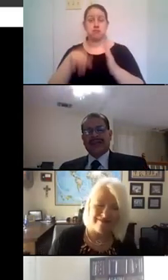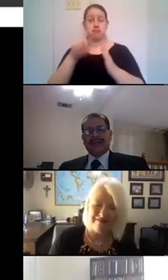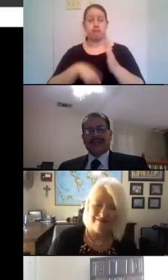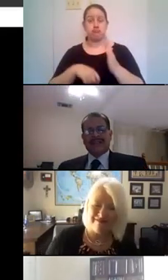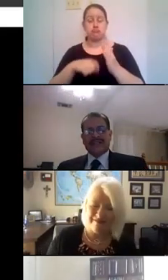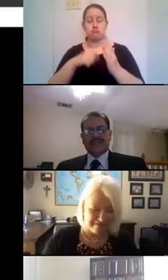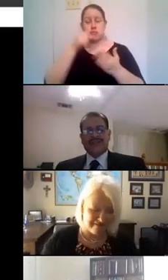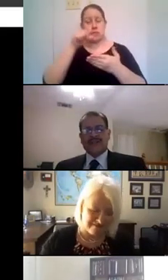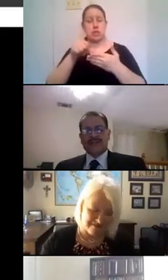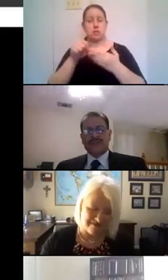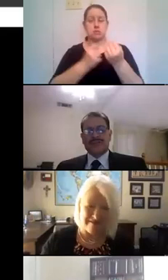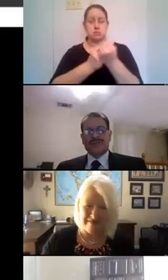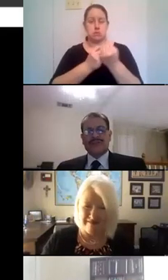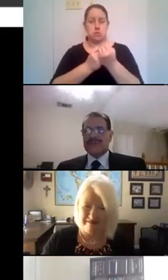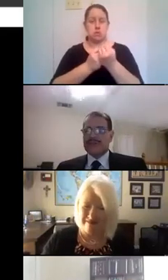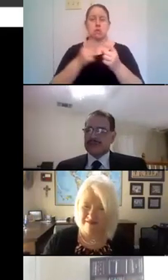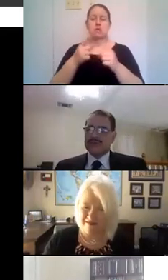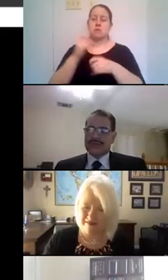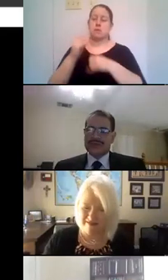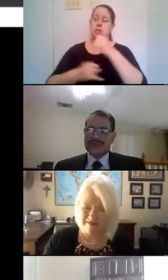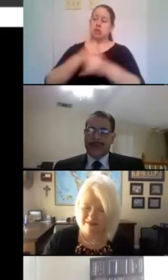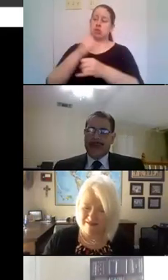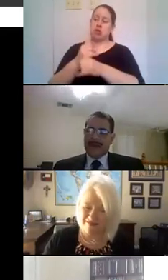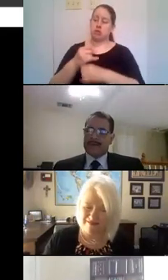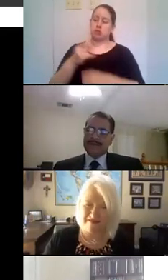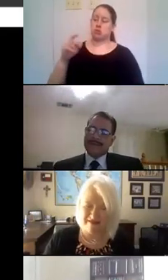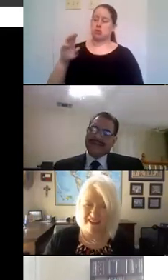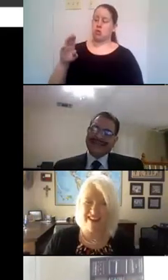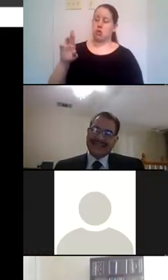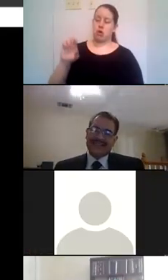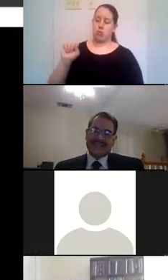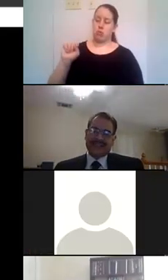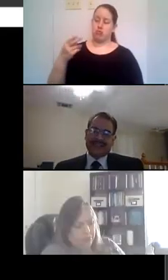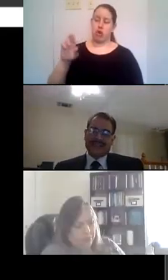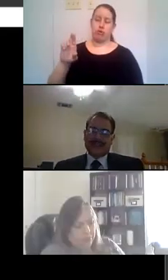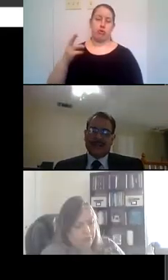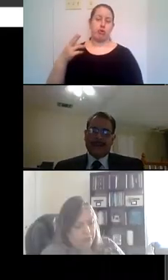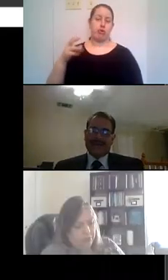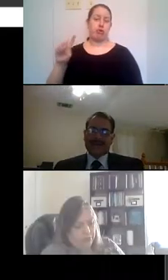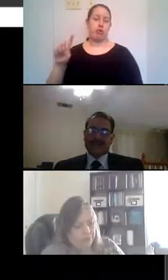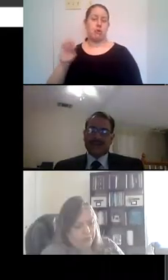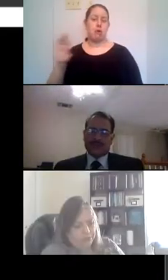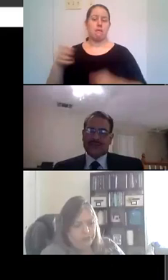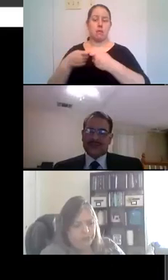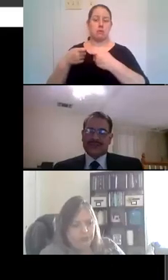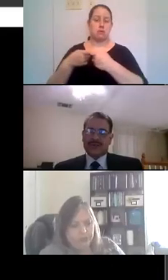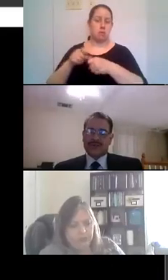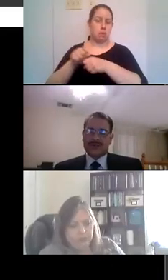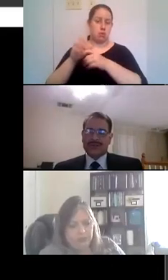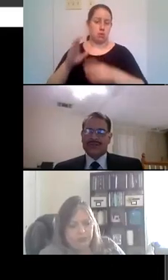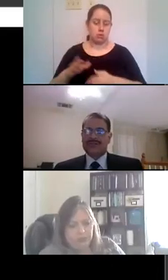from the International Brotherhood of Electrical Workers, and they stated that